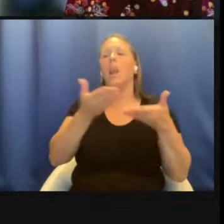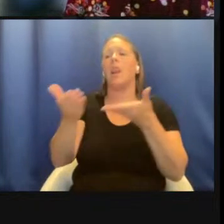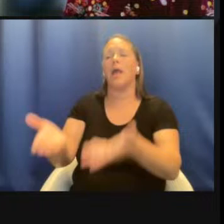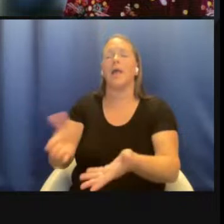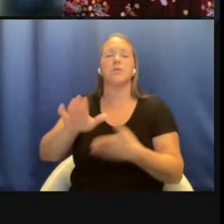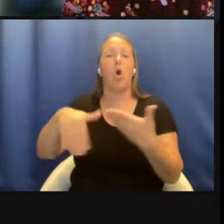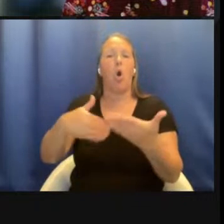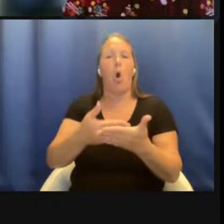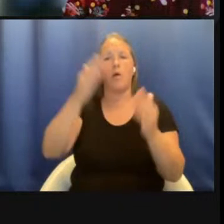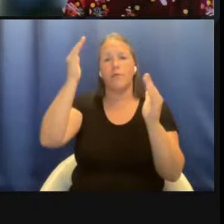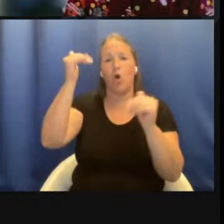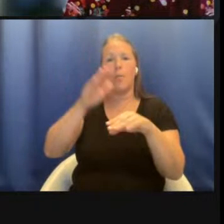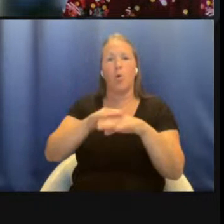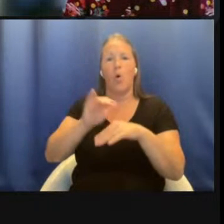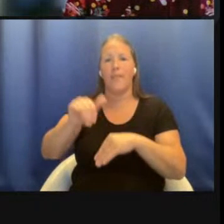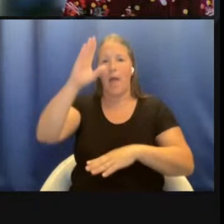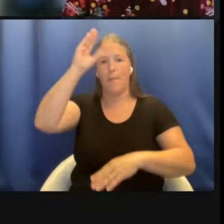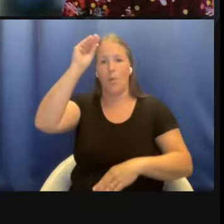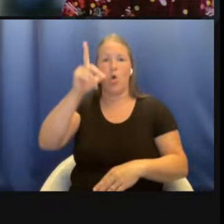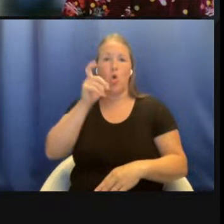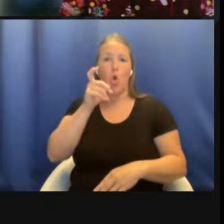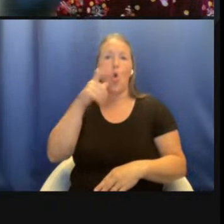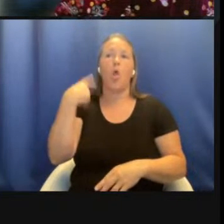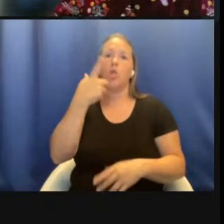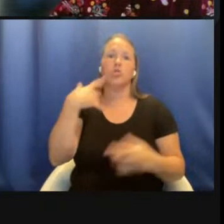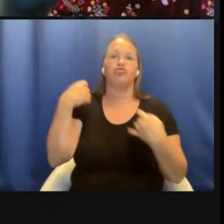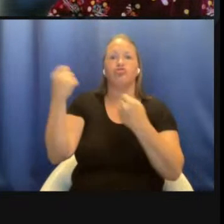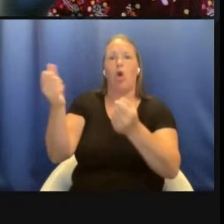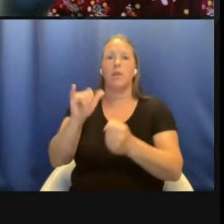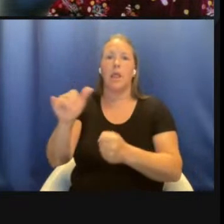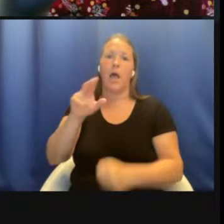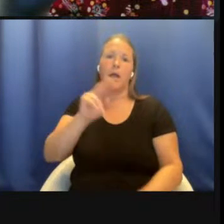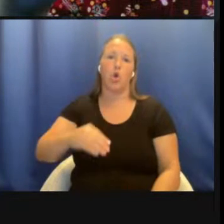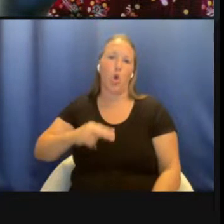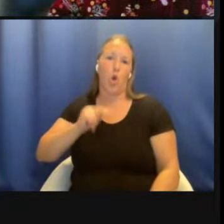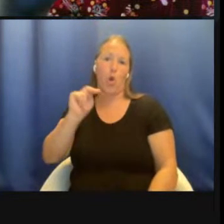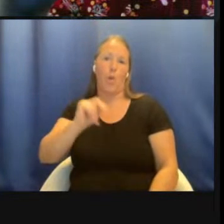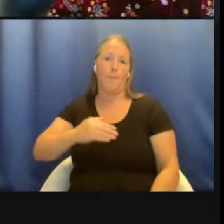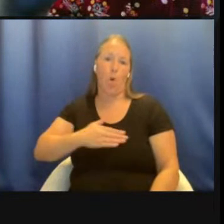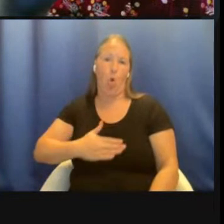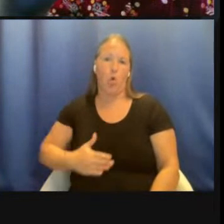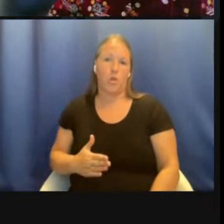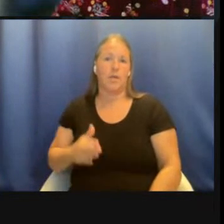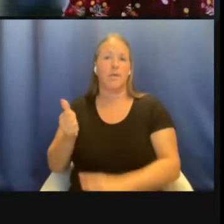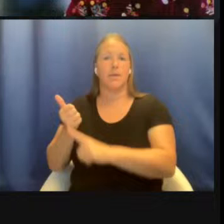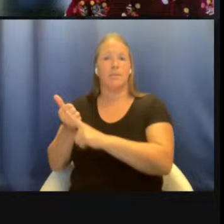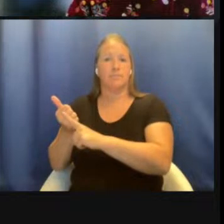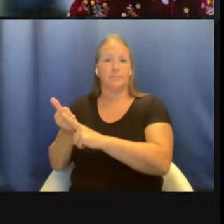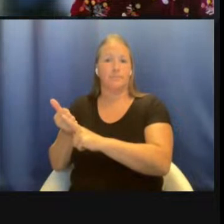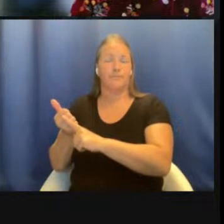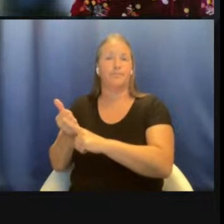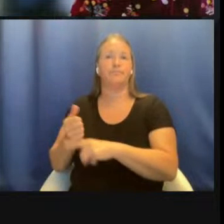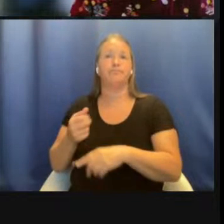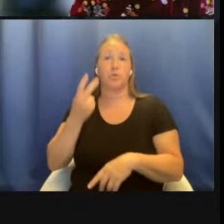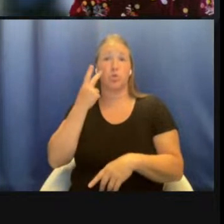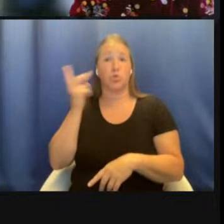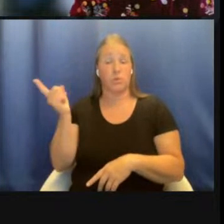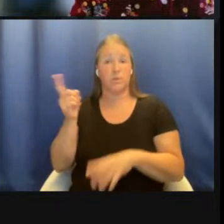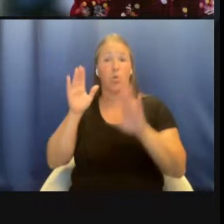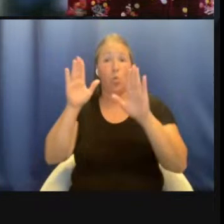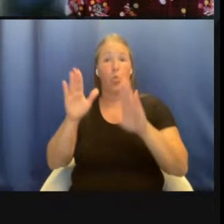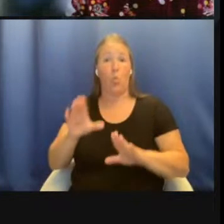a wonderful miniature painted of Beau when he was in Europe. And I think all